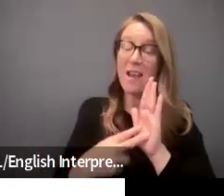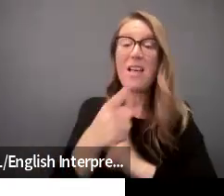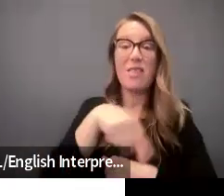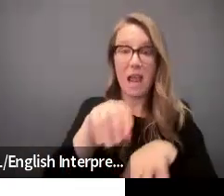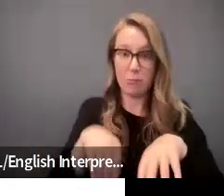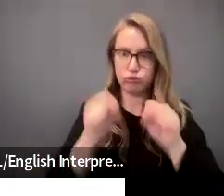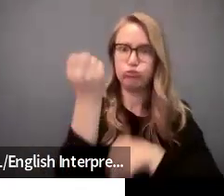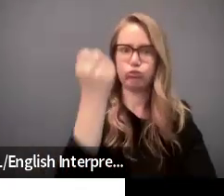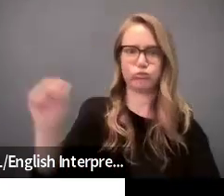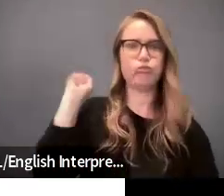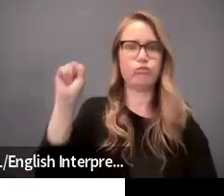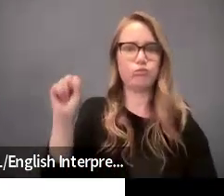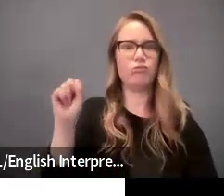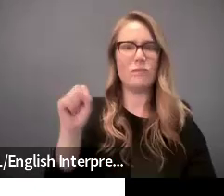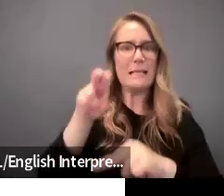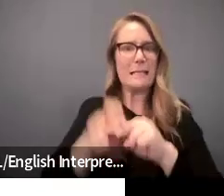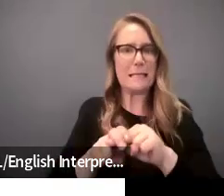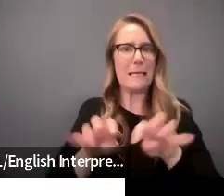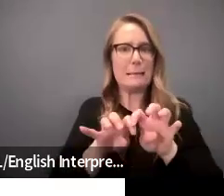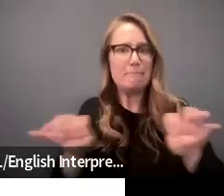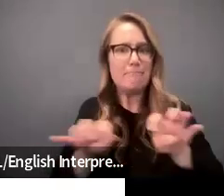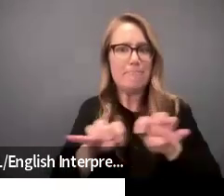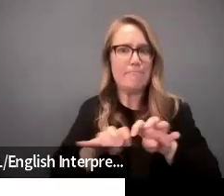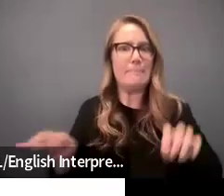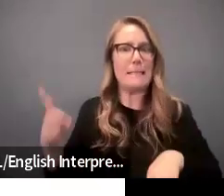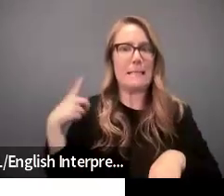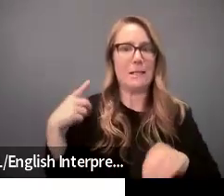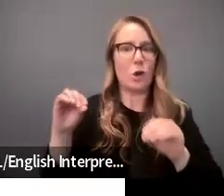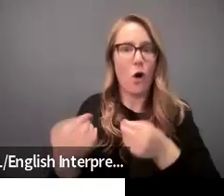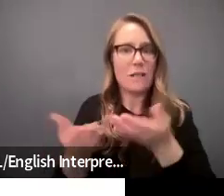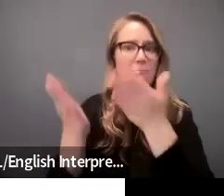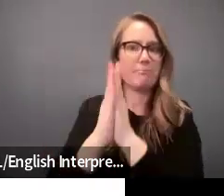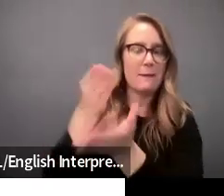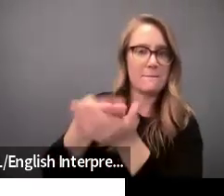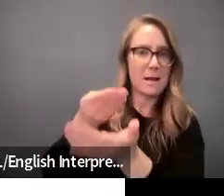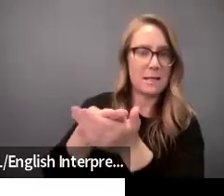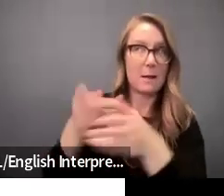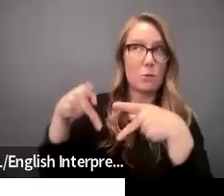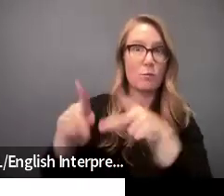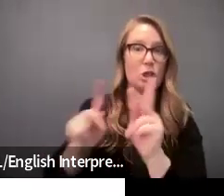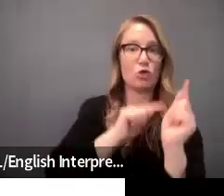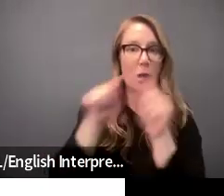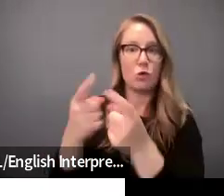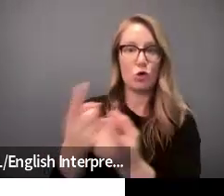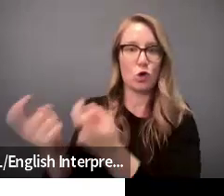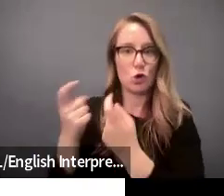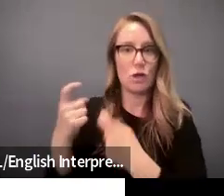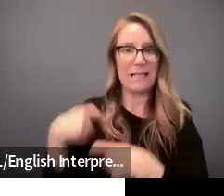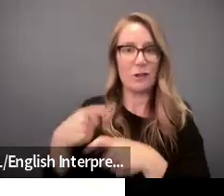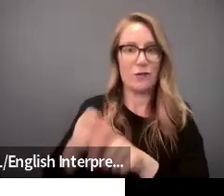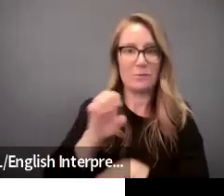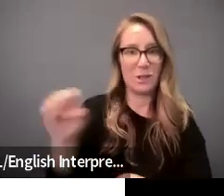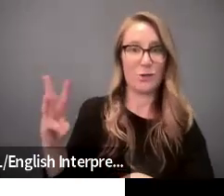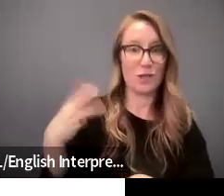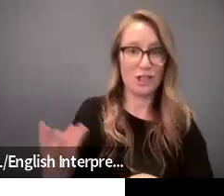a protest and a sit-in at the dean's office requesting for funding and permission to come recruit Latinos in Eastern